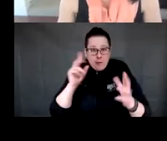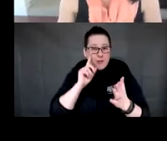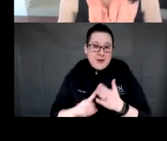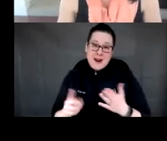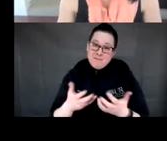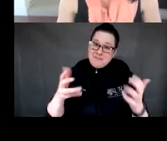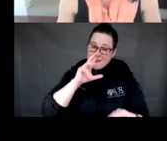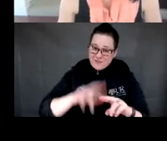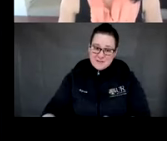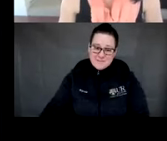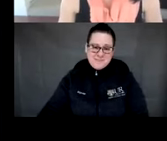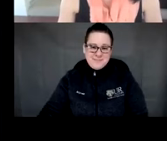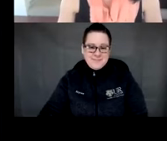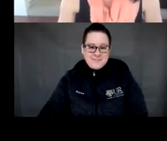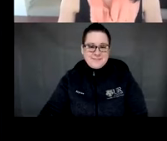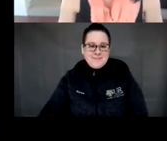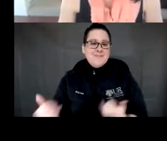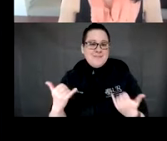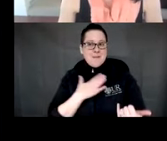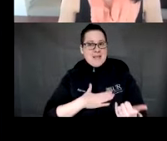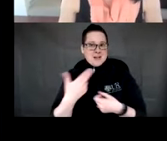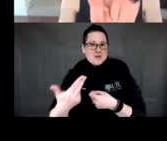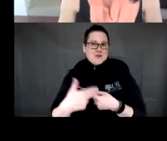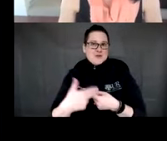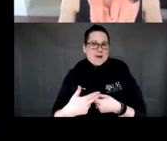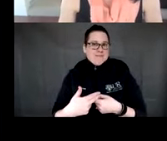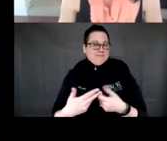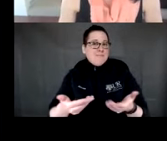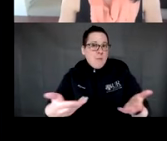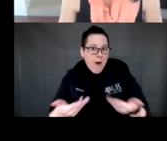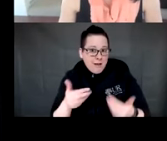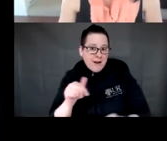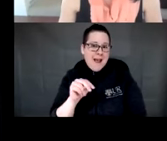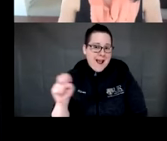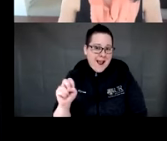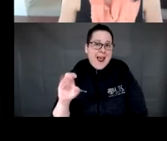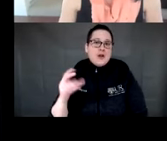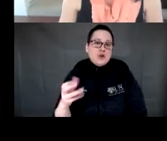of fun. So please join me in welcoming Anne Churchland.